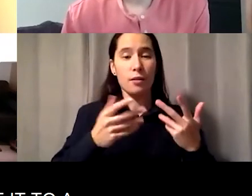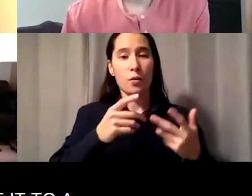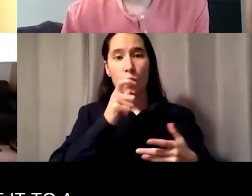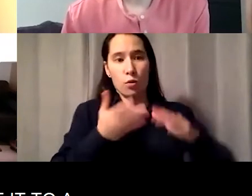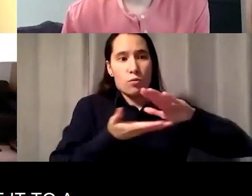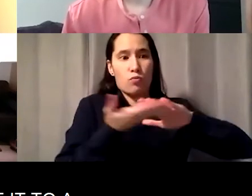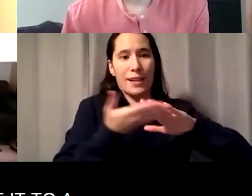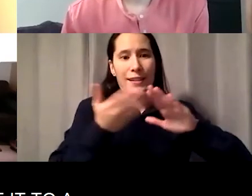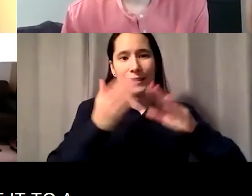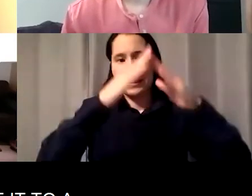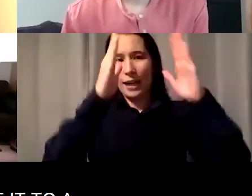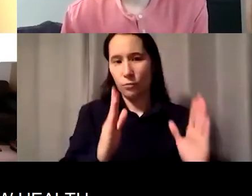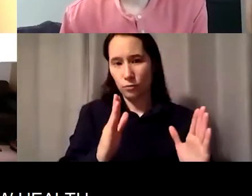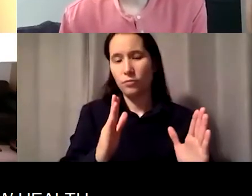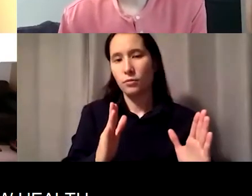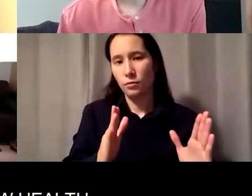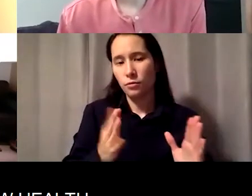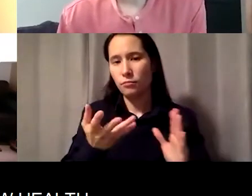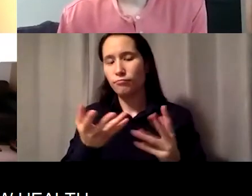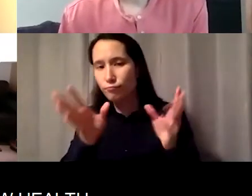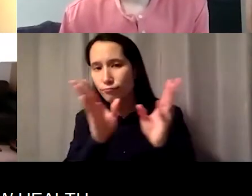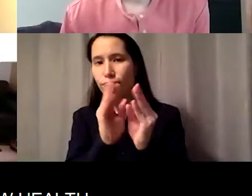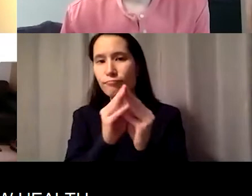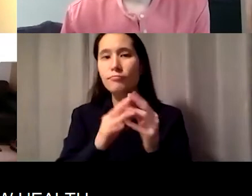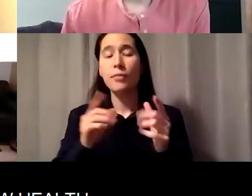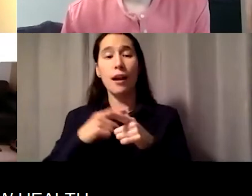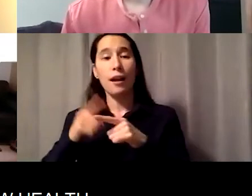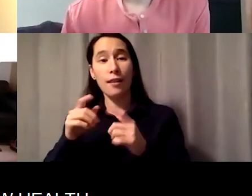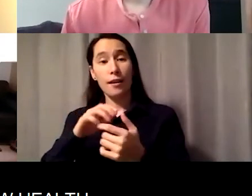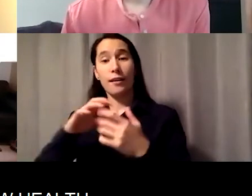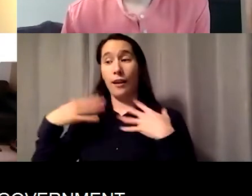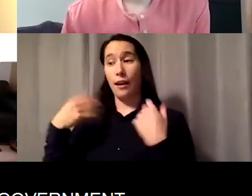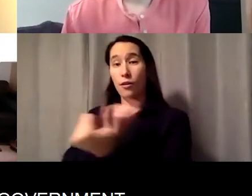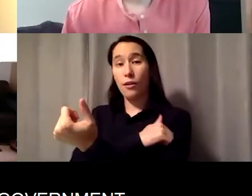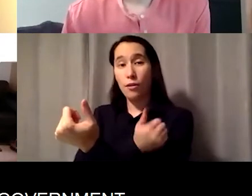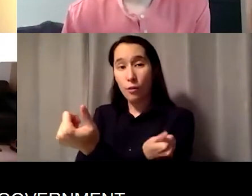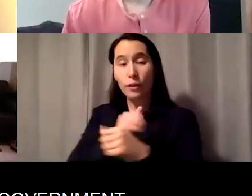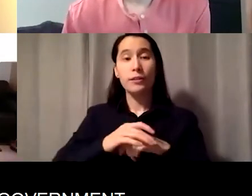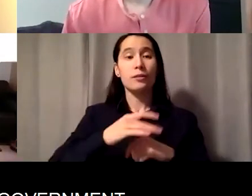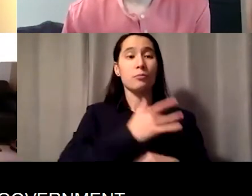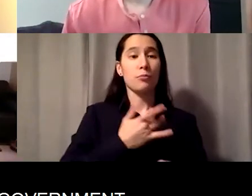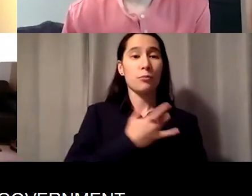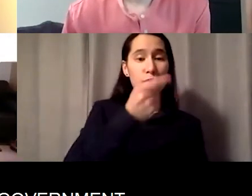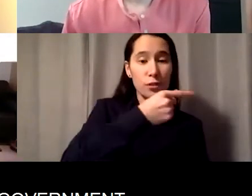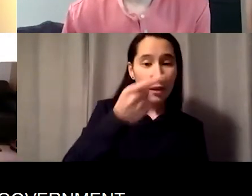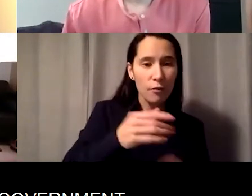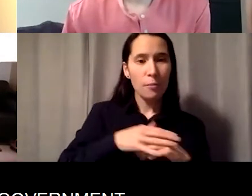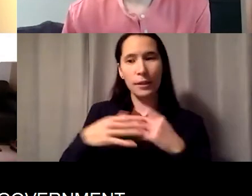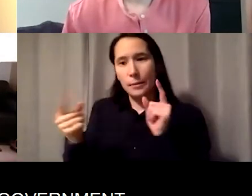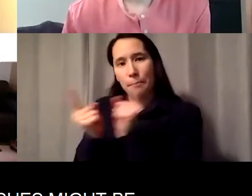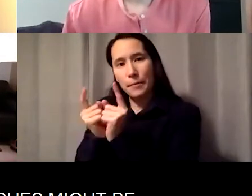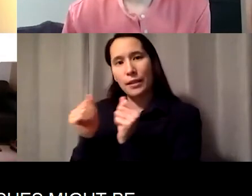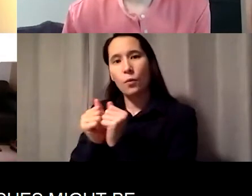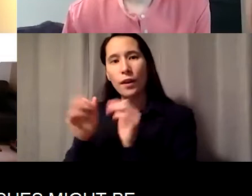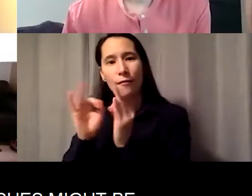and elevate it to a structure that would allow health authorities and the provincial government to understand